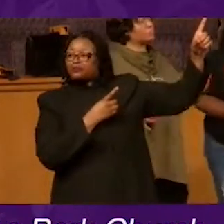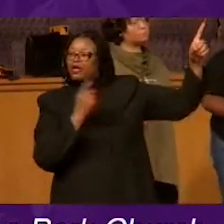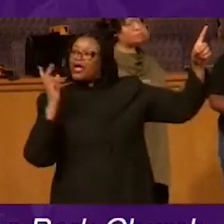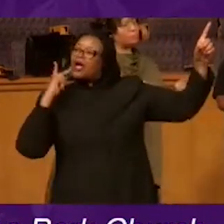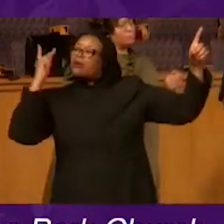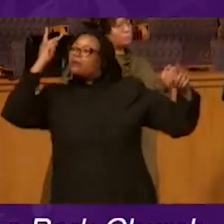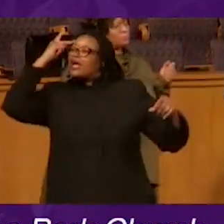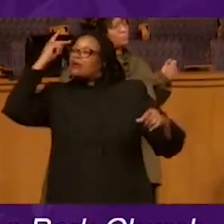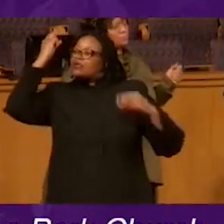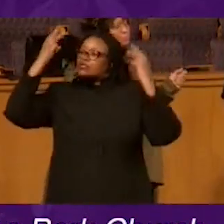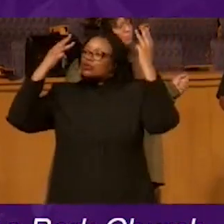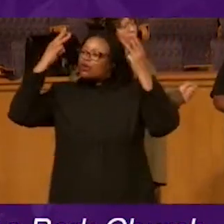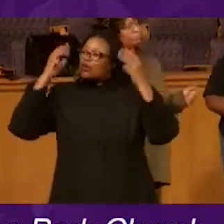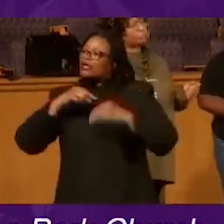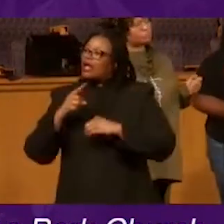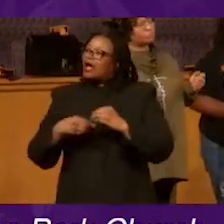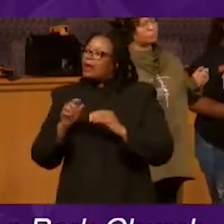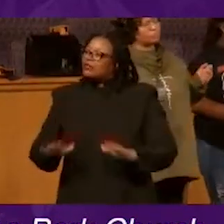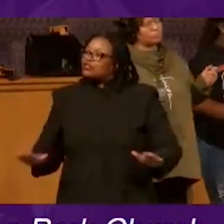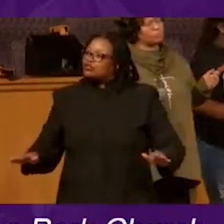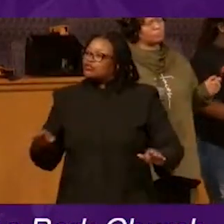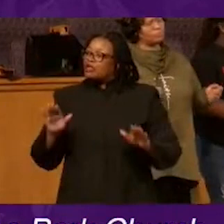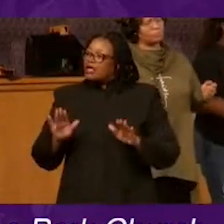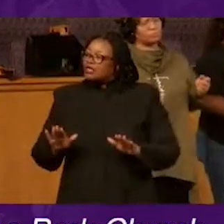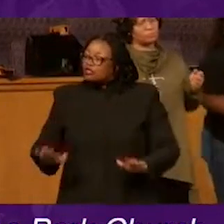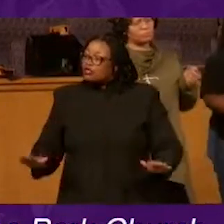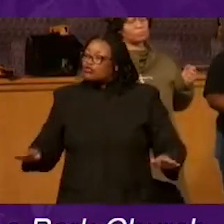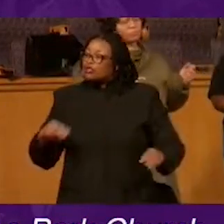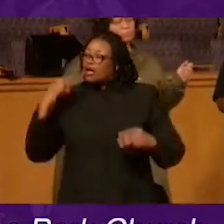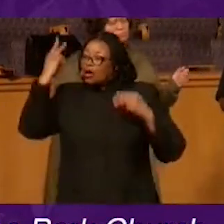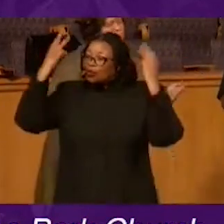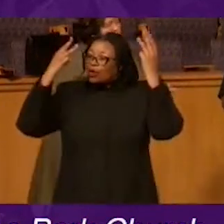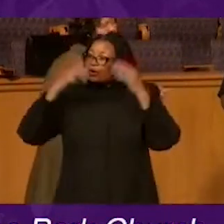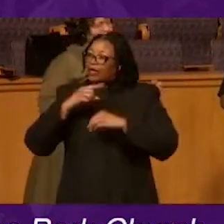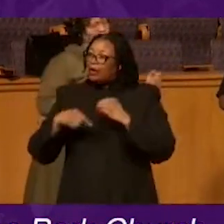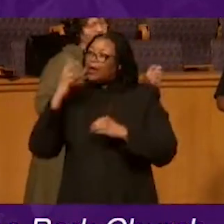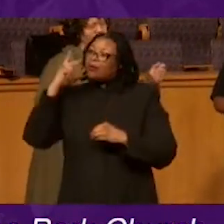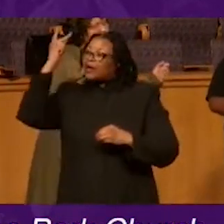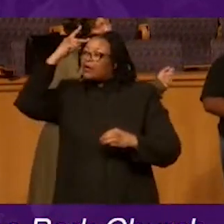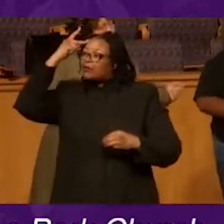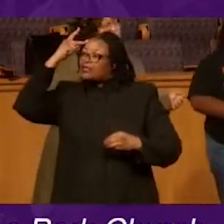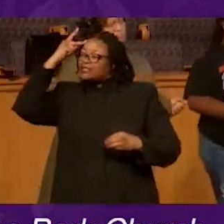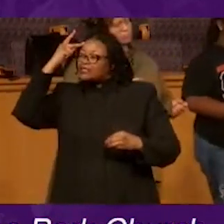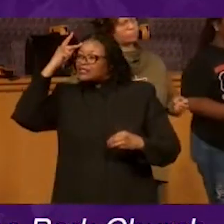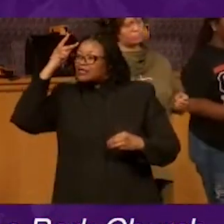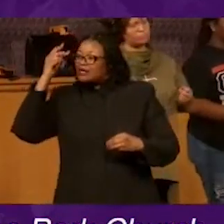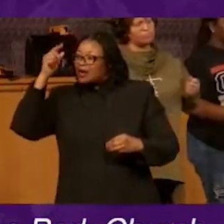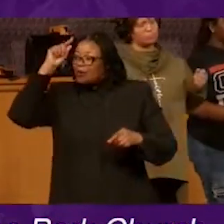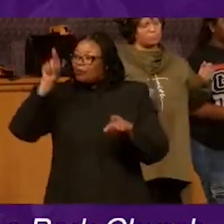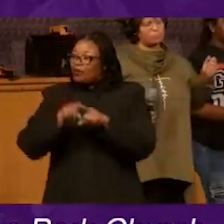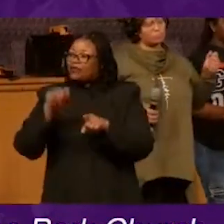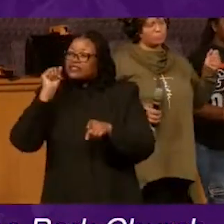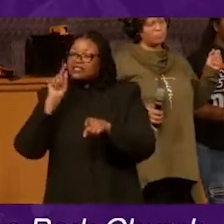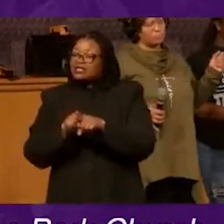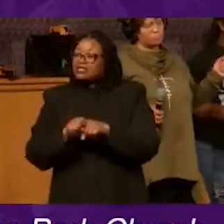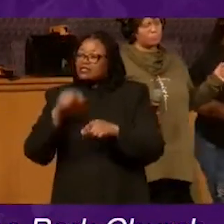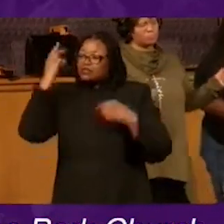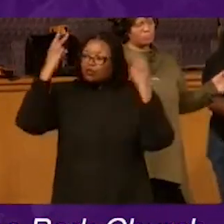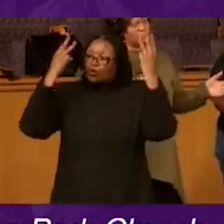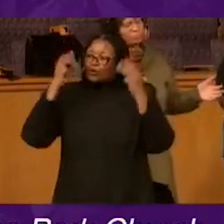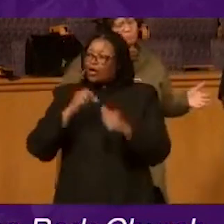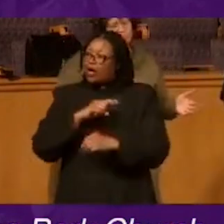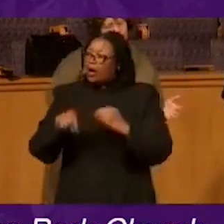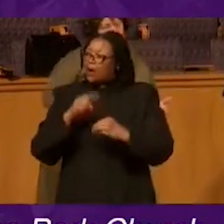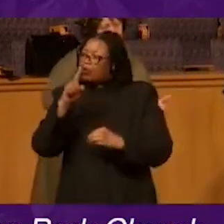parents worried about children, children worried about parents. Siblings worried about each other.